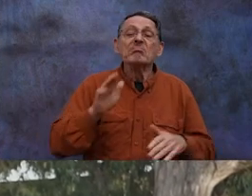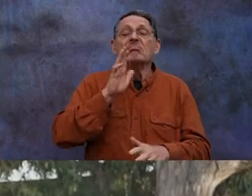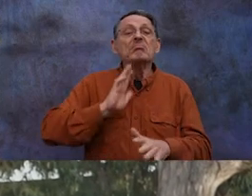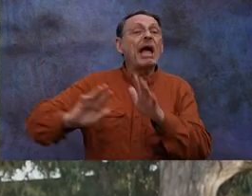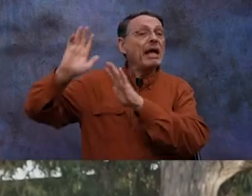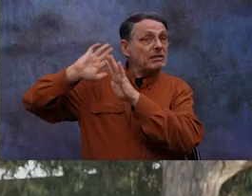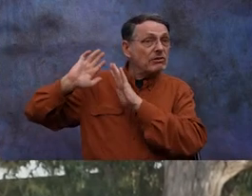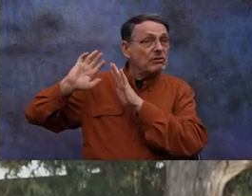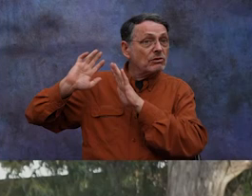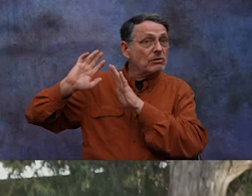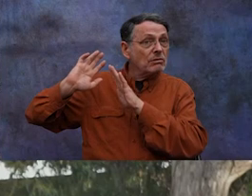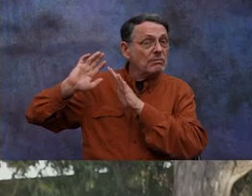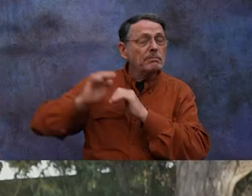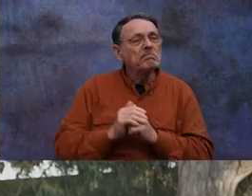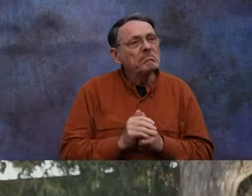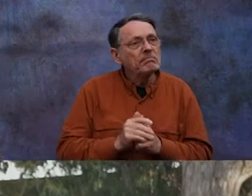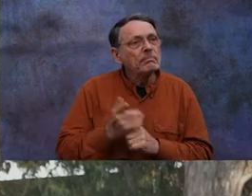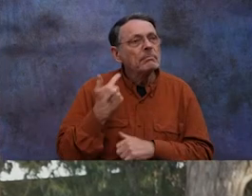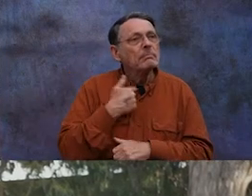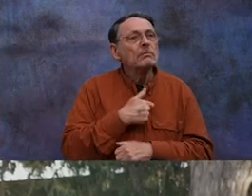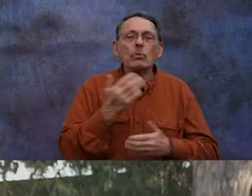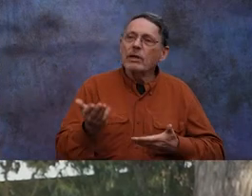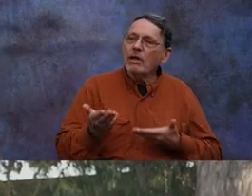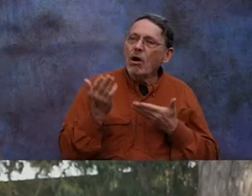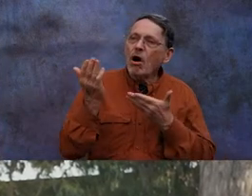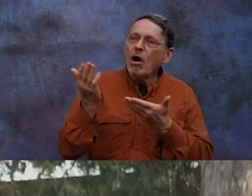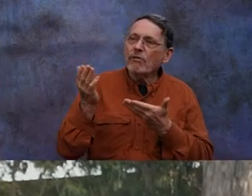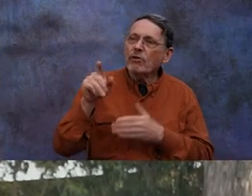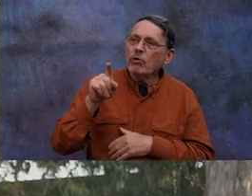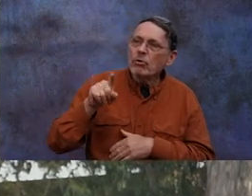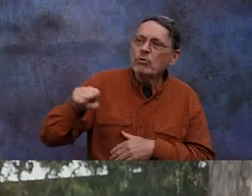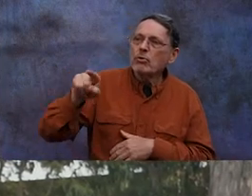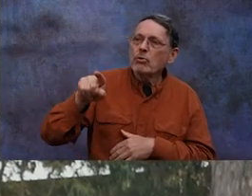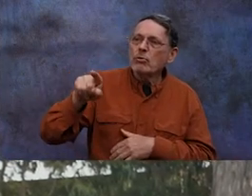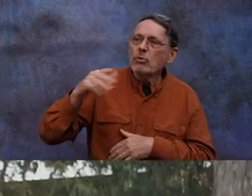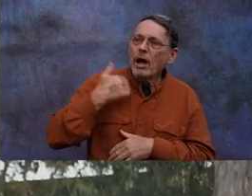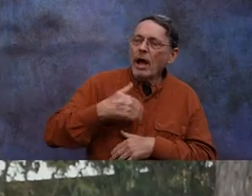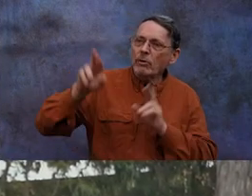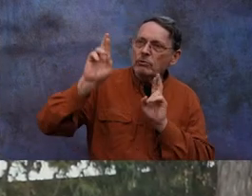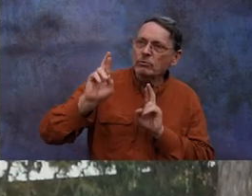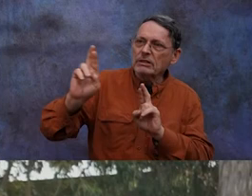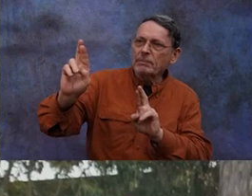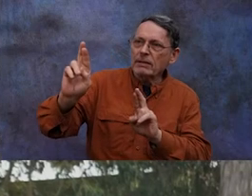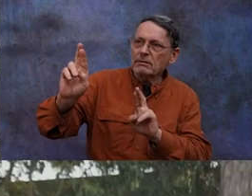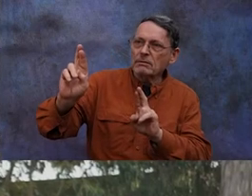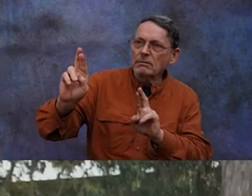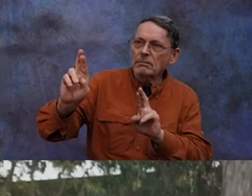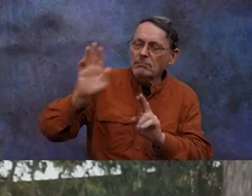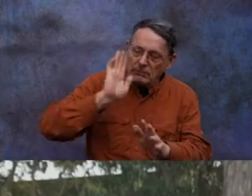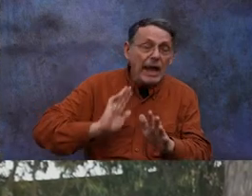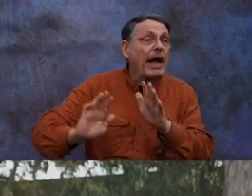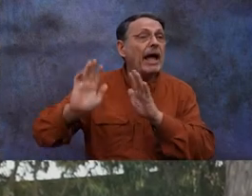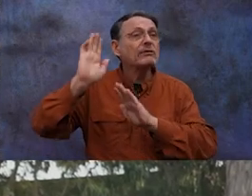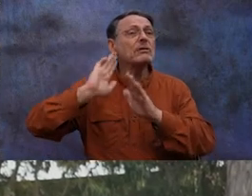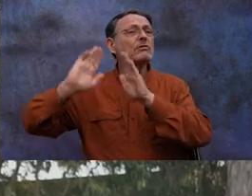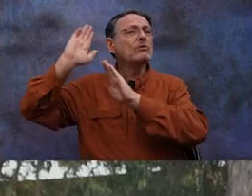and disabilities. Ancestors, we offer you our respect.